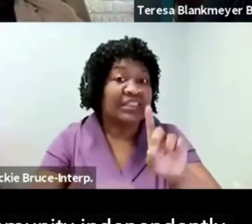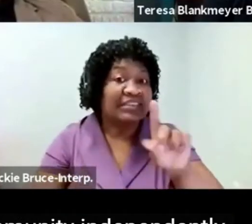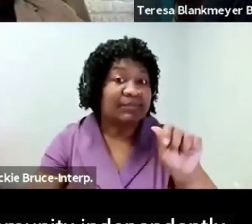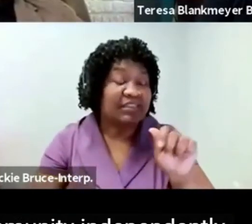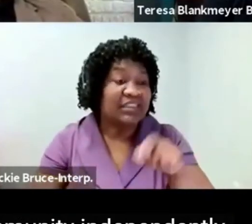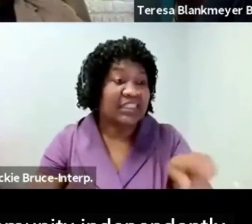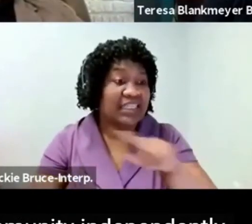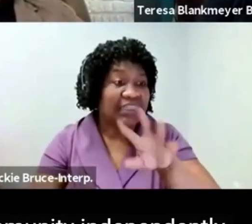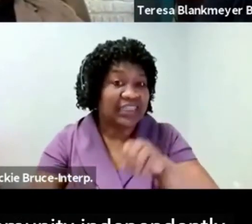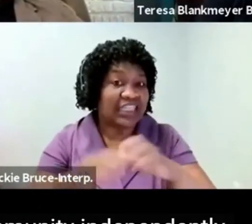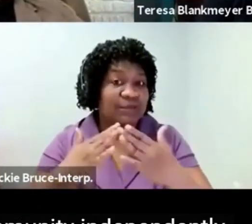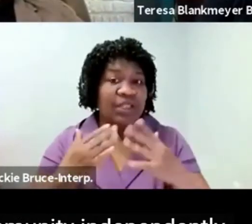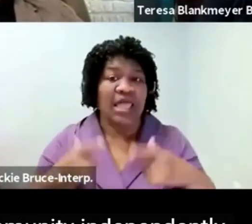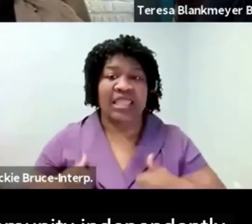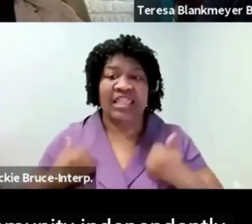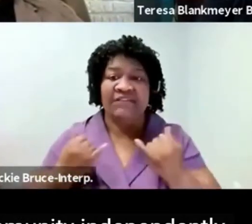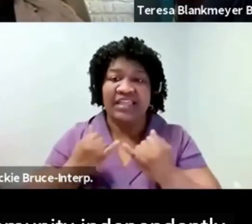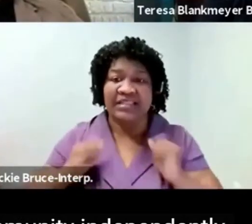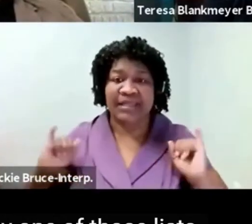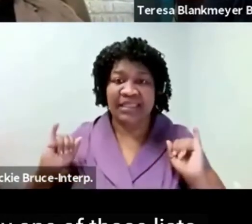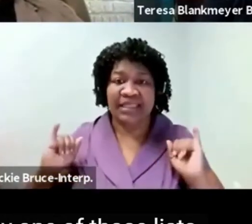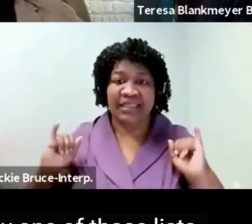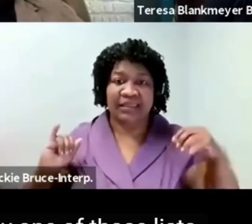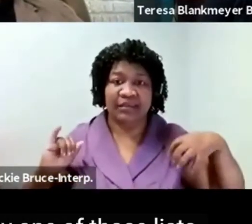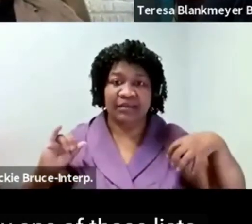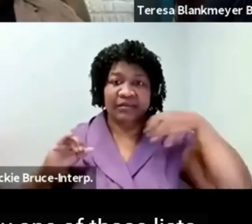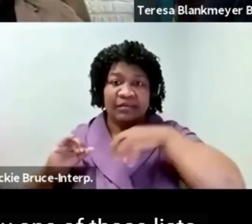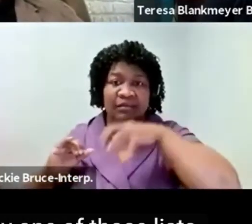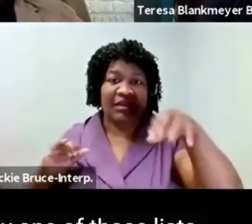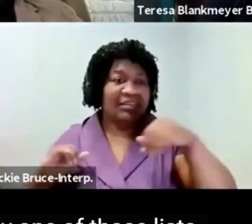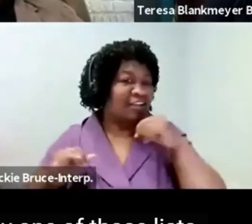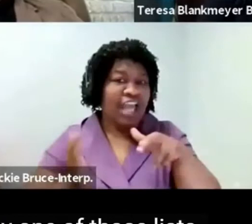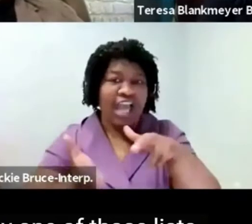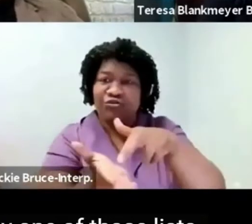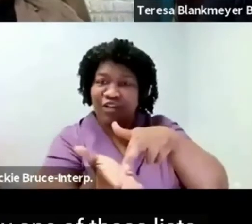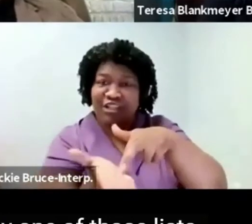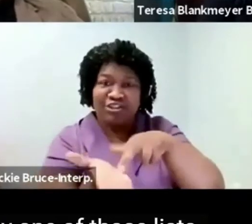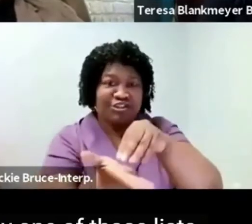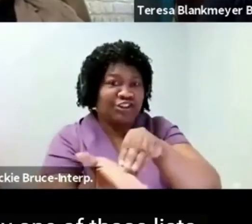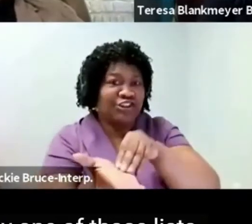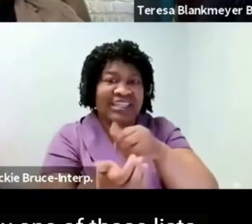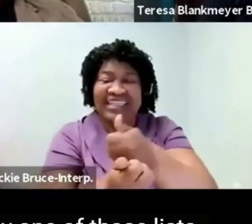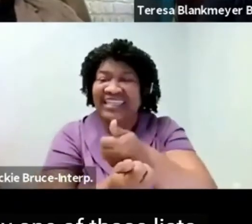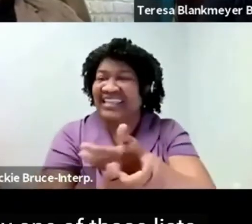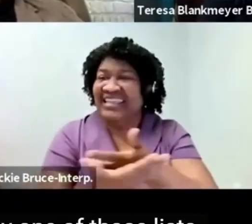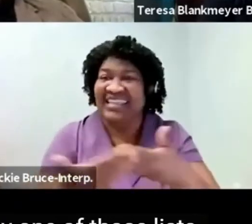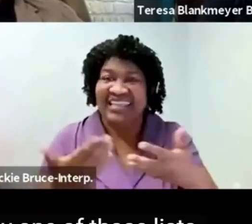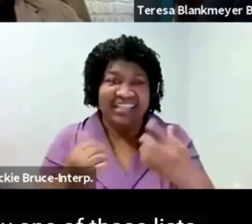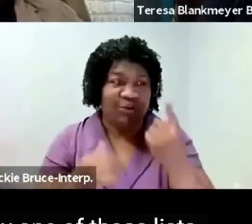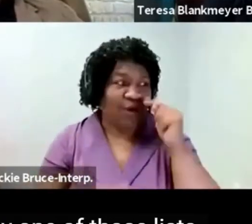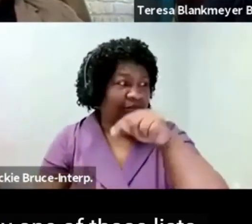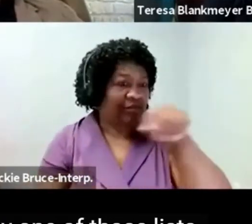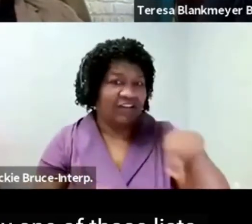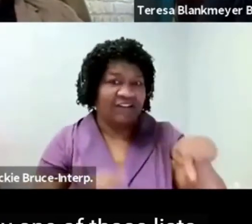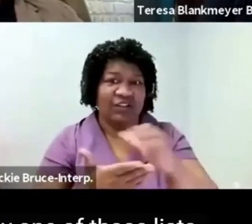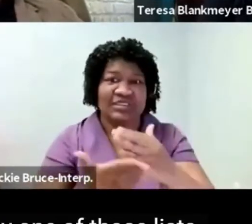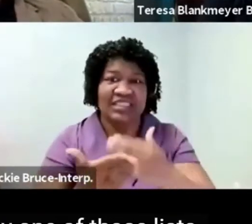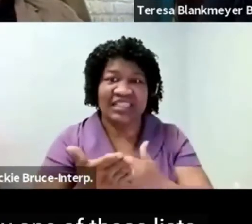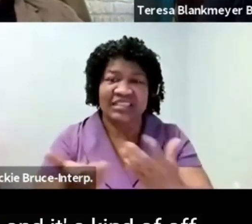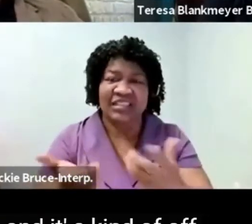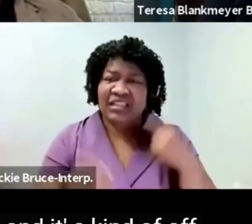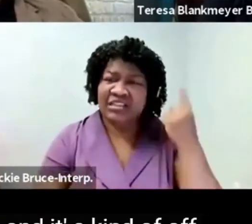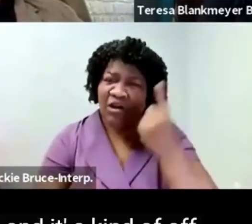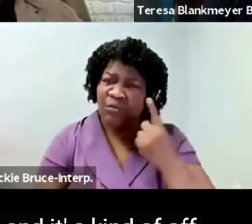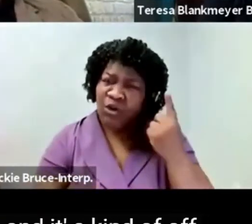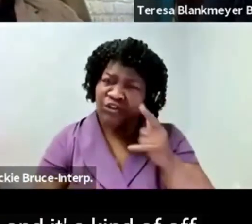in the community independently and are not registered in any one of those lists. And I'm